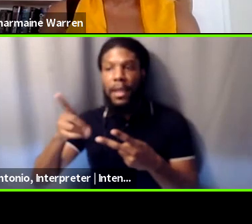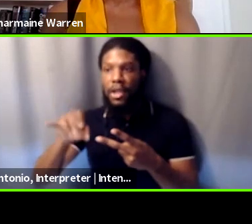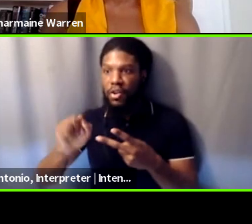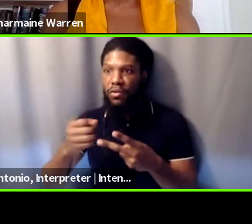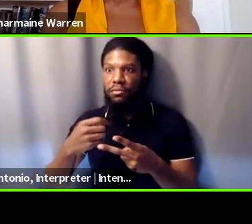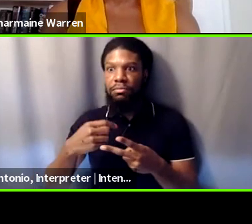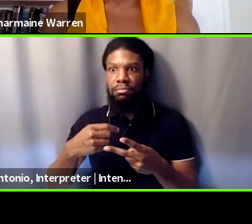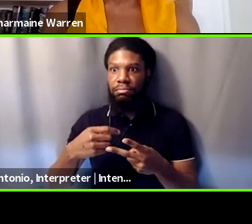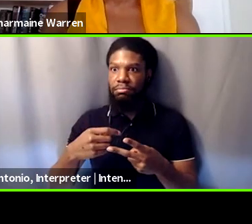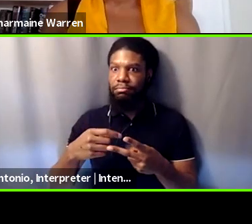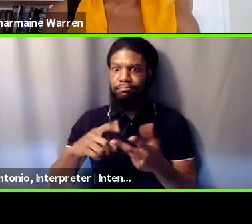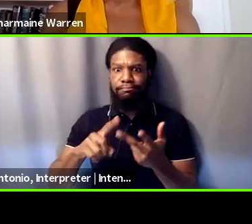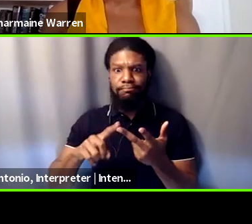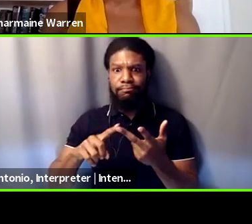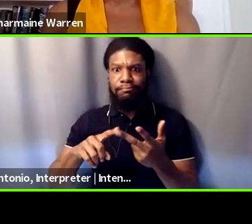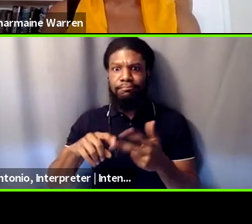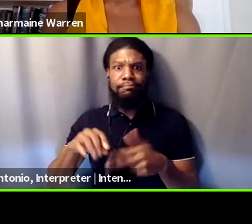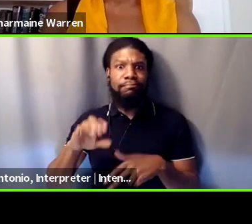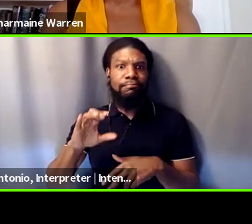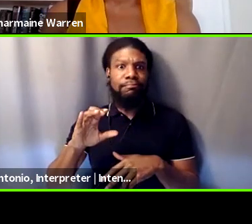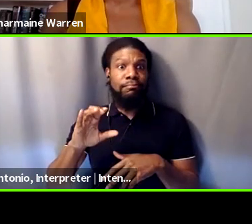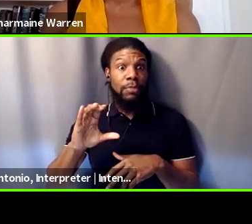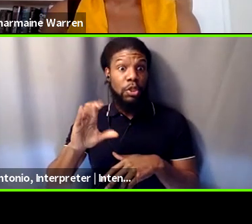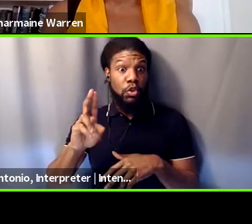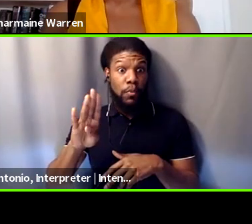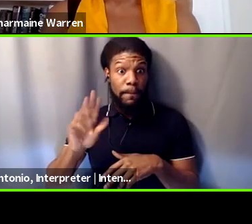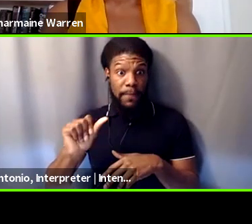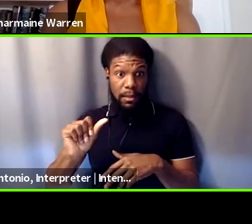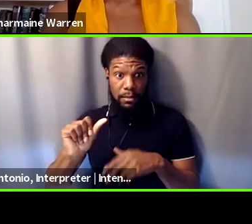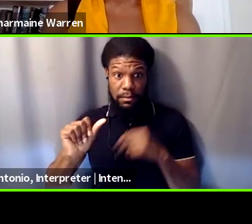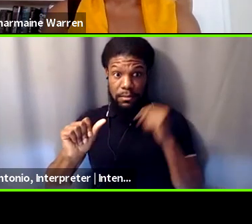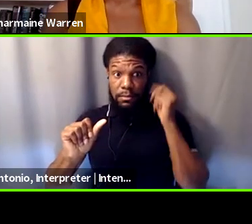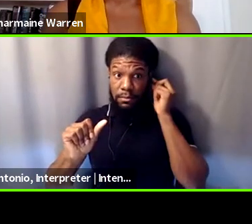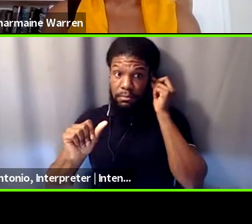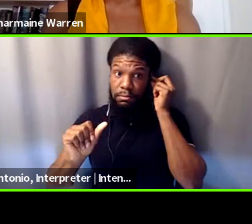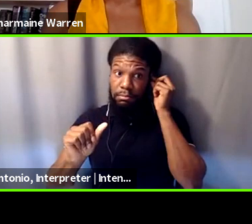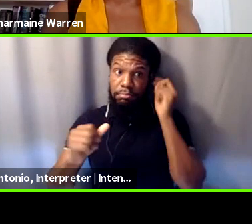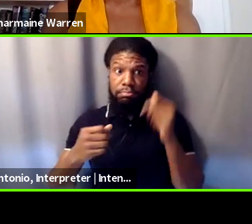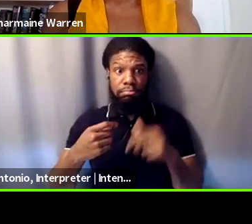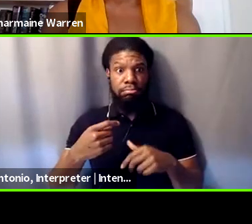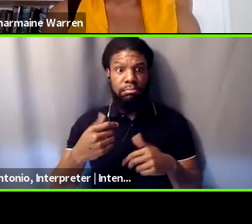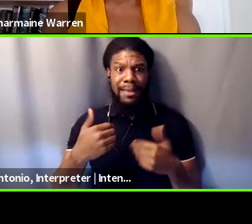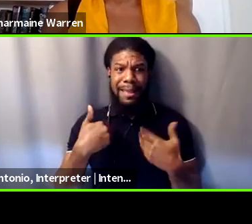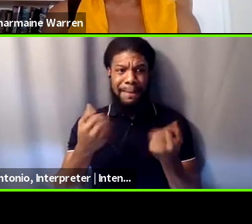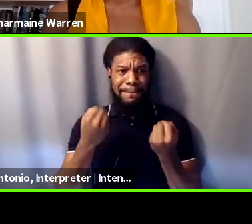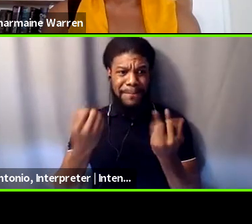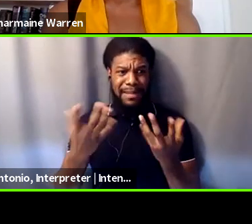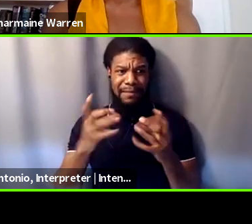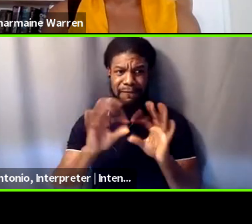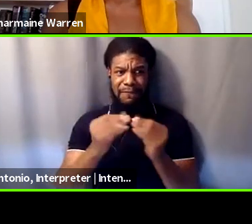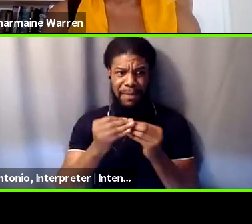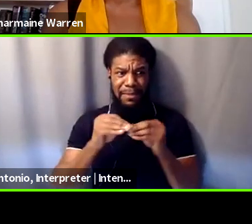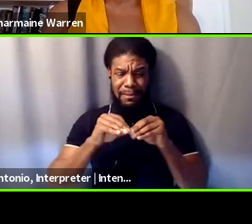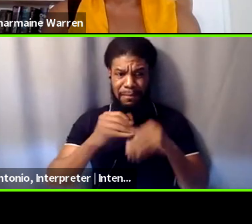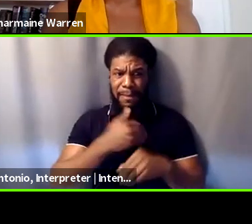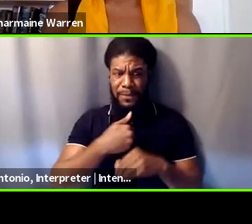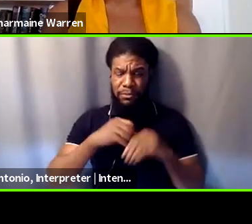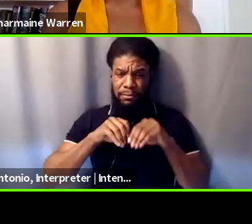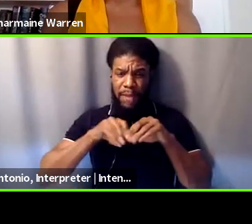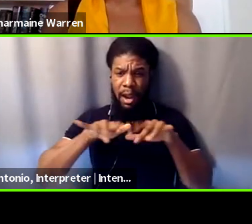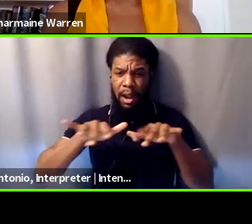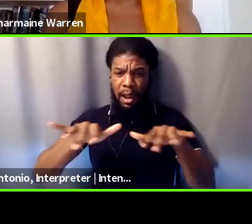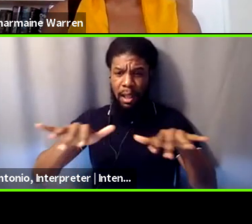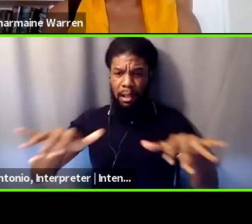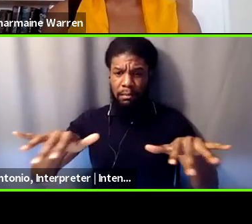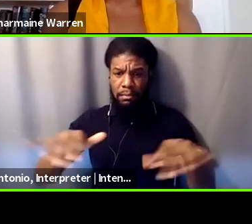Also some of my family's in Cuba, like, we're around. So I think having examples